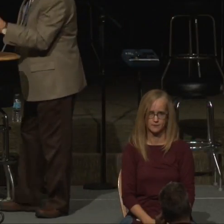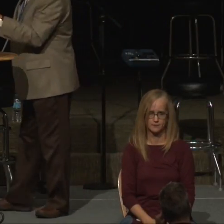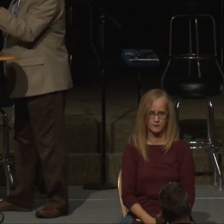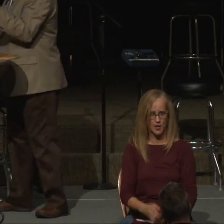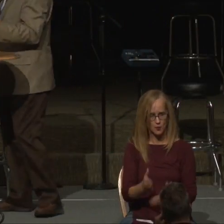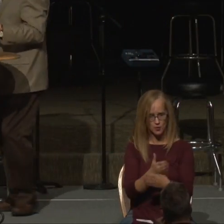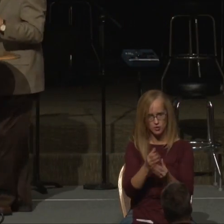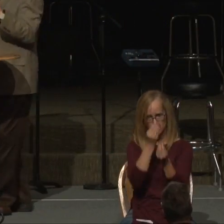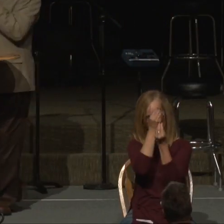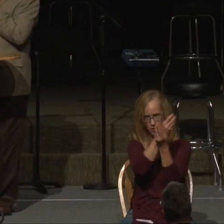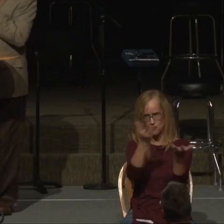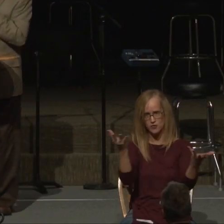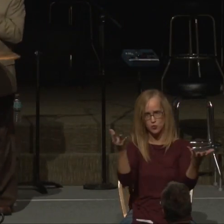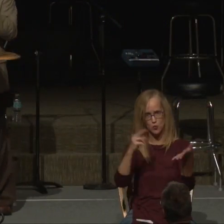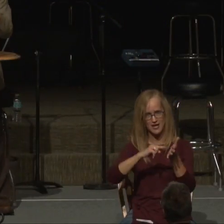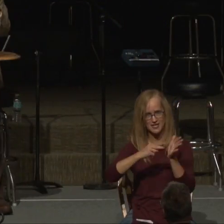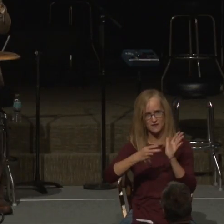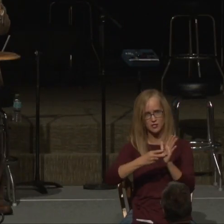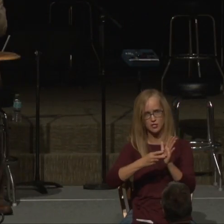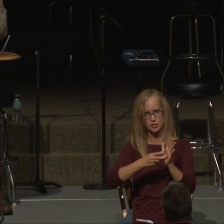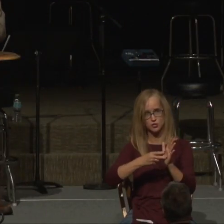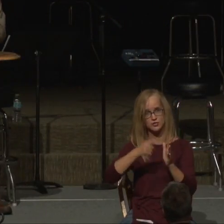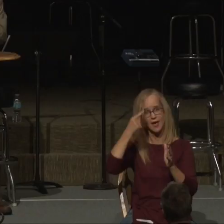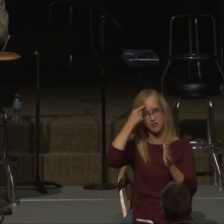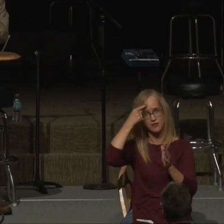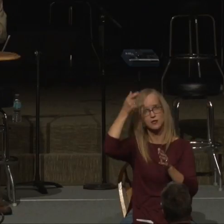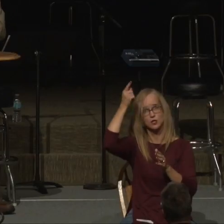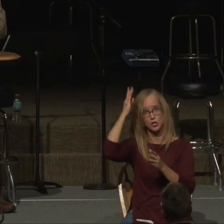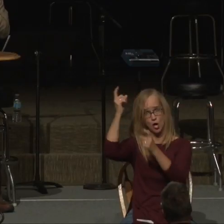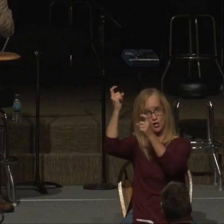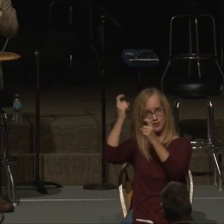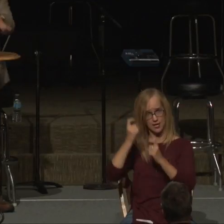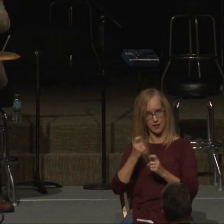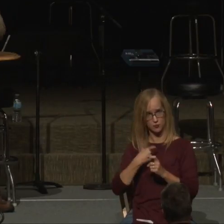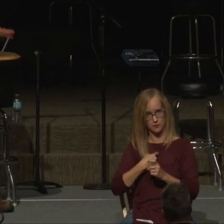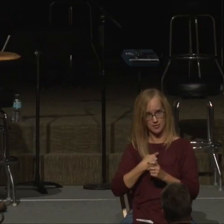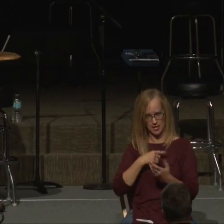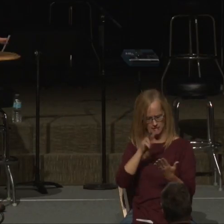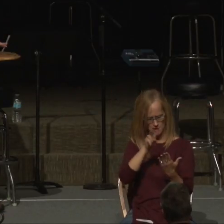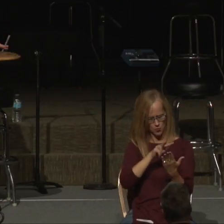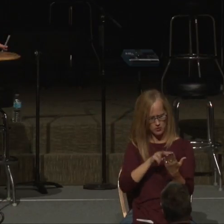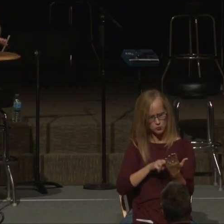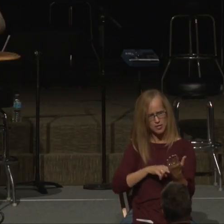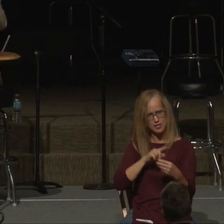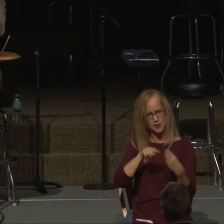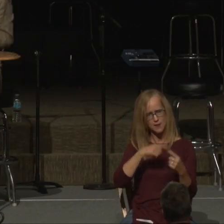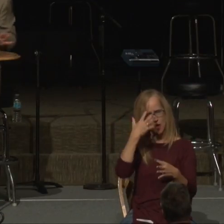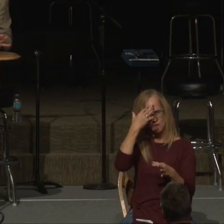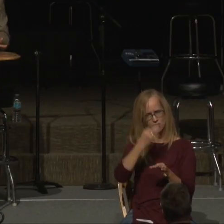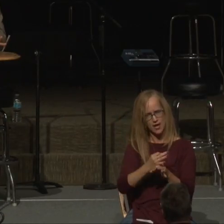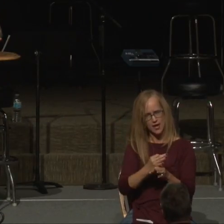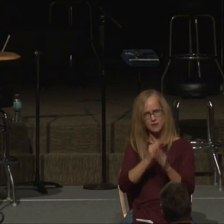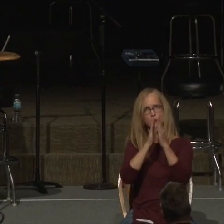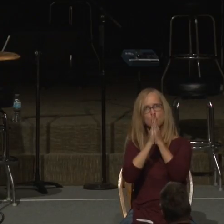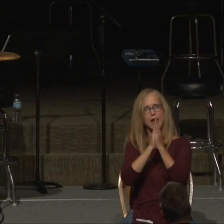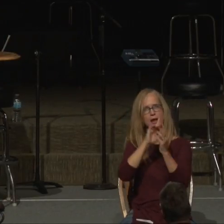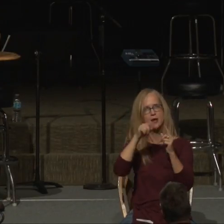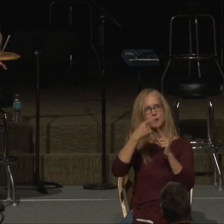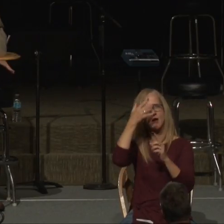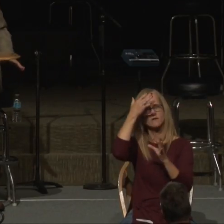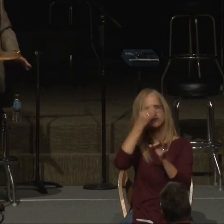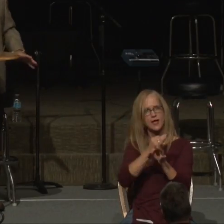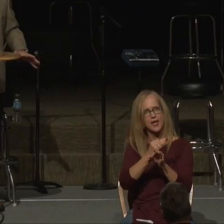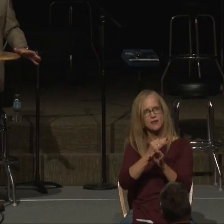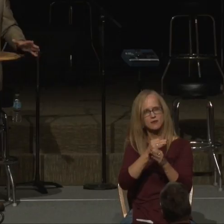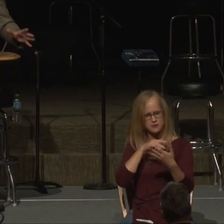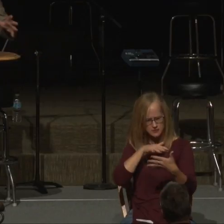I want to share with you a definition I believe God gave to me. As I was reading about faith, as I was praying about faith, as I was studying